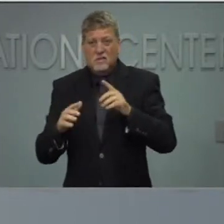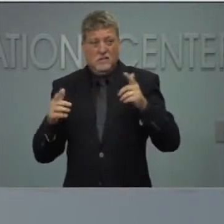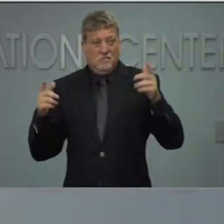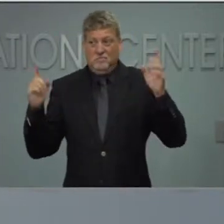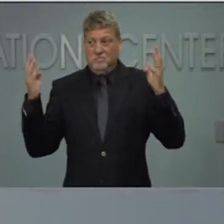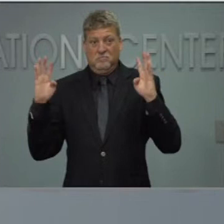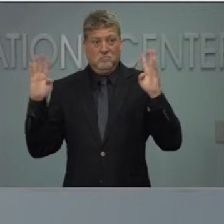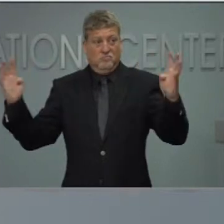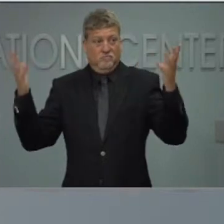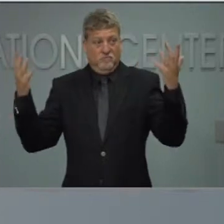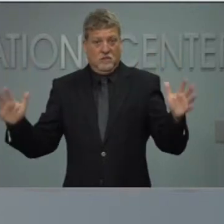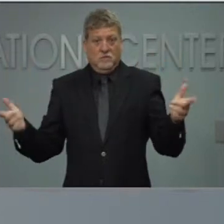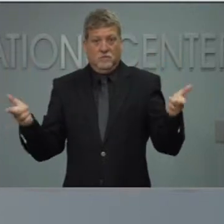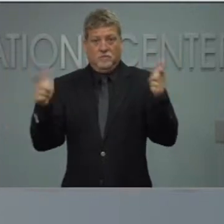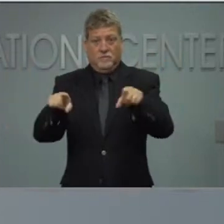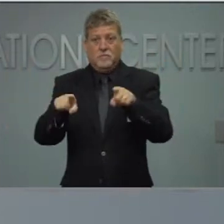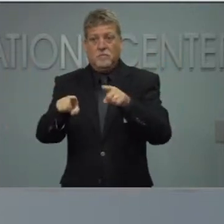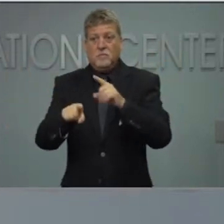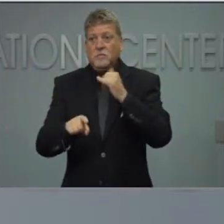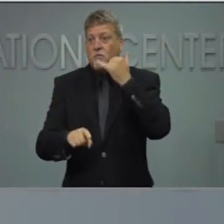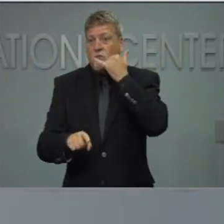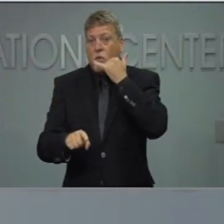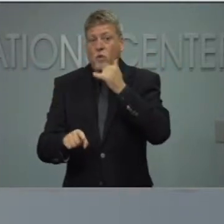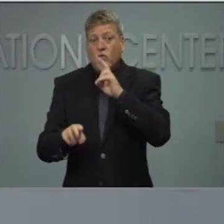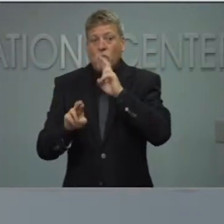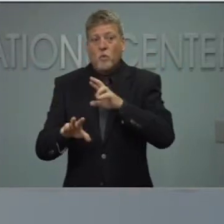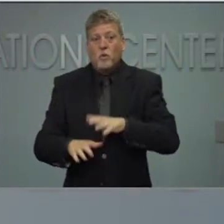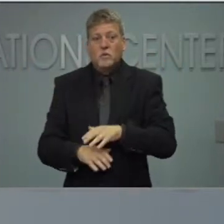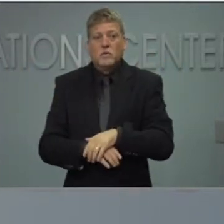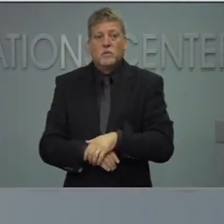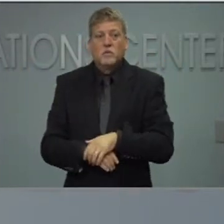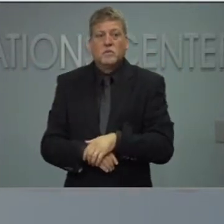your organization.